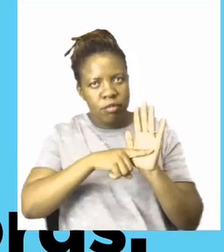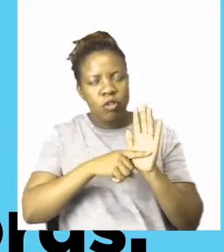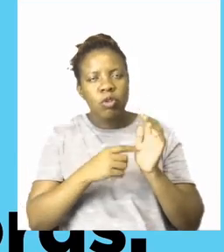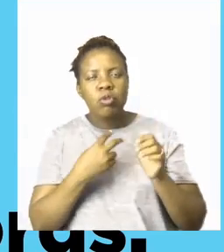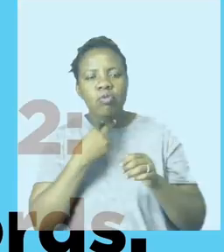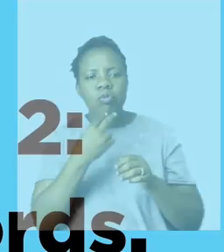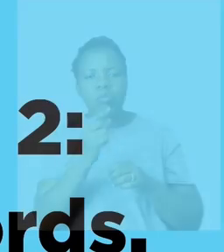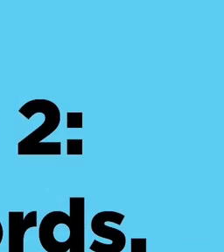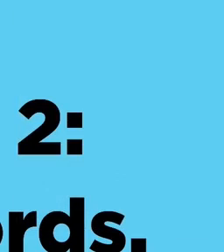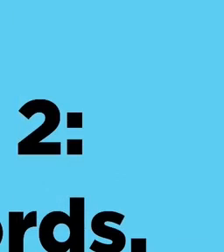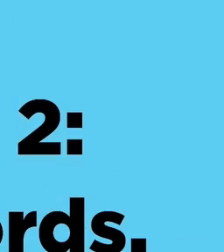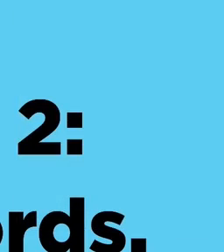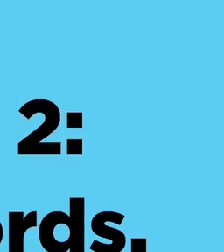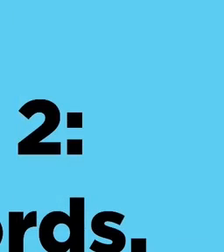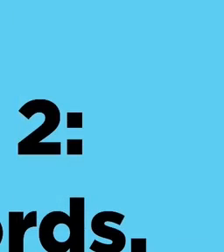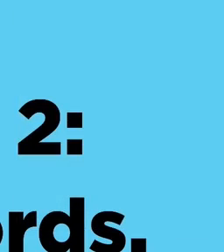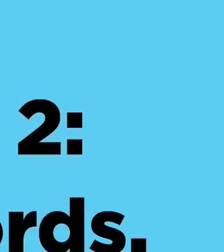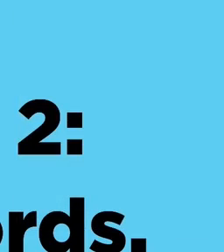phonics.